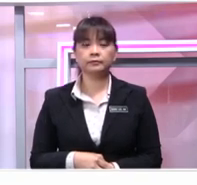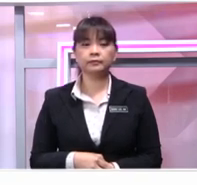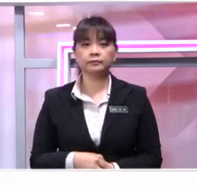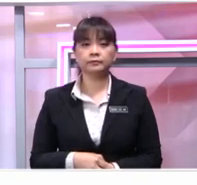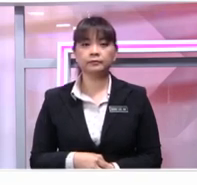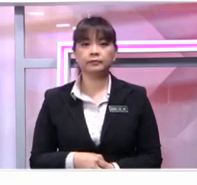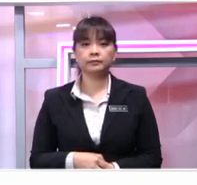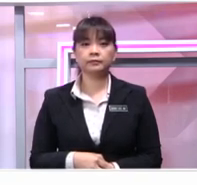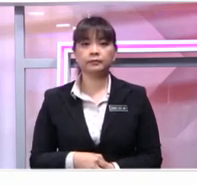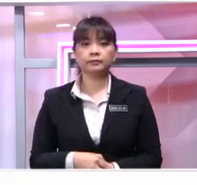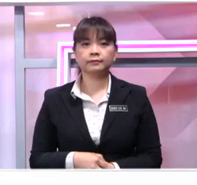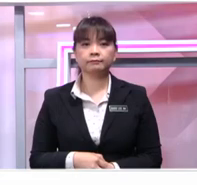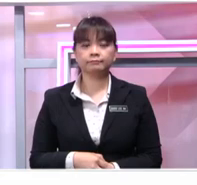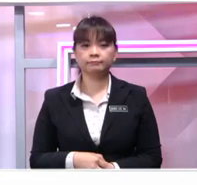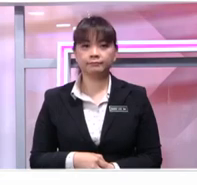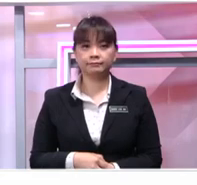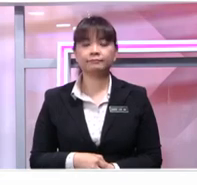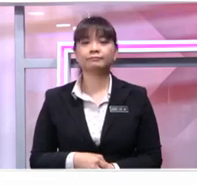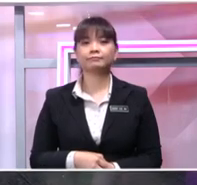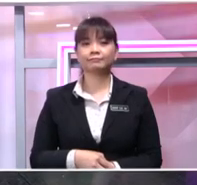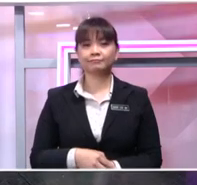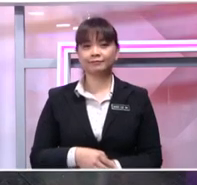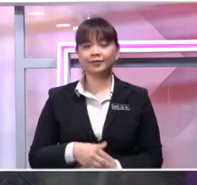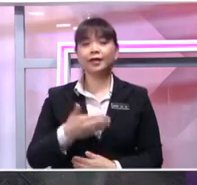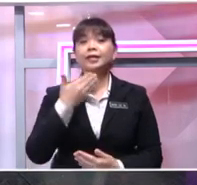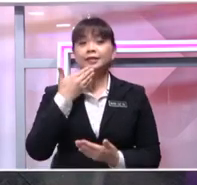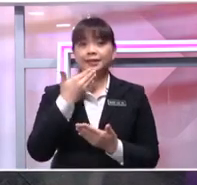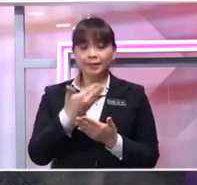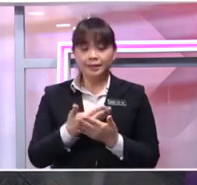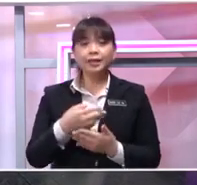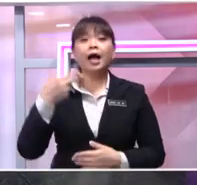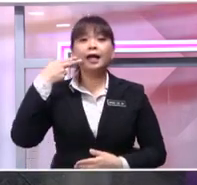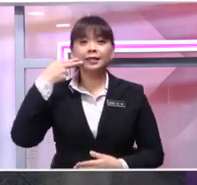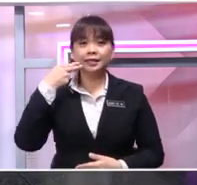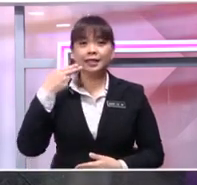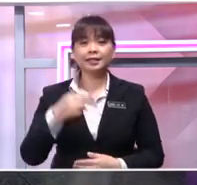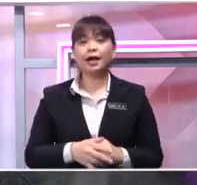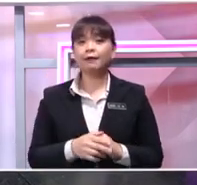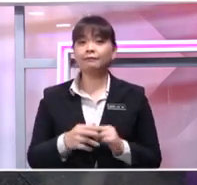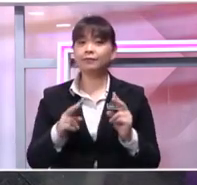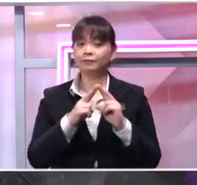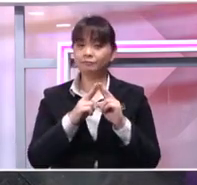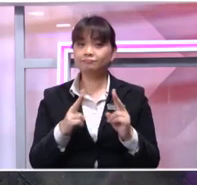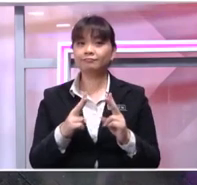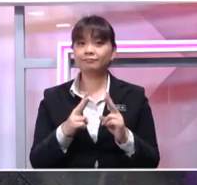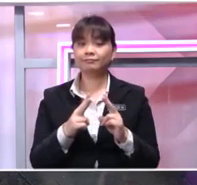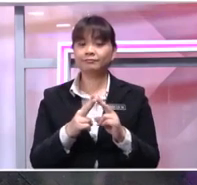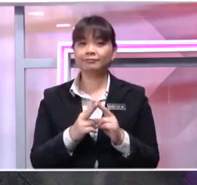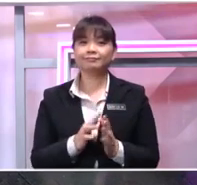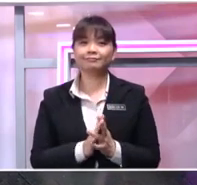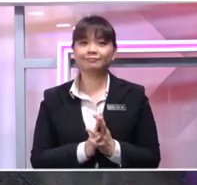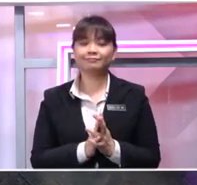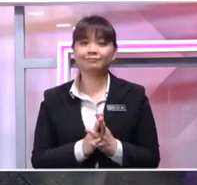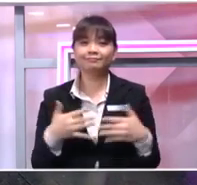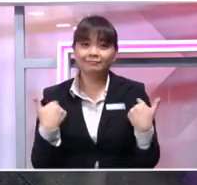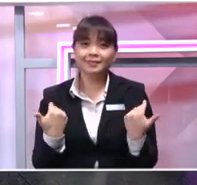her knowing. Thank you, teacher. Oh, okay, no. Thank you, Hanis. Not a very pleasant situation.